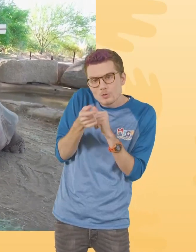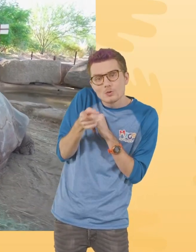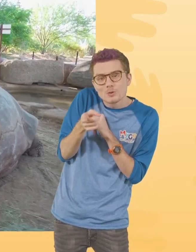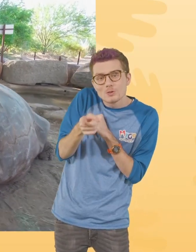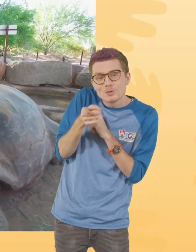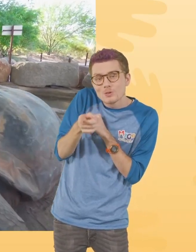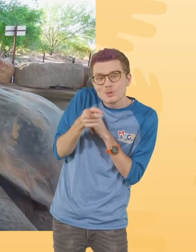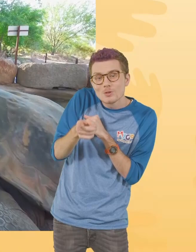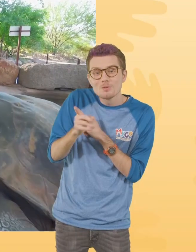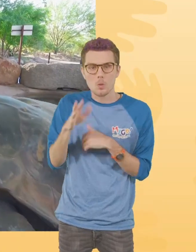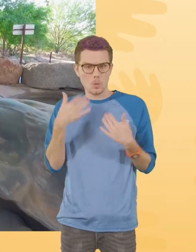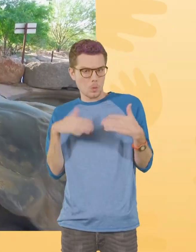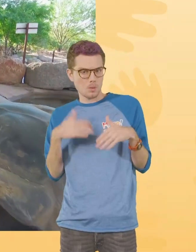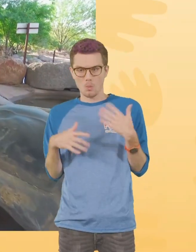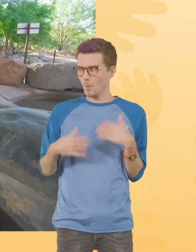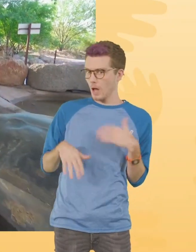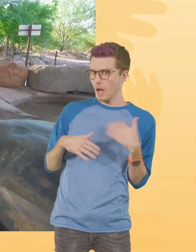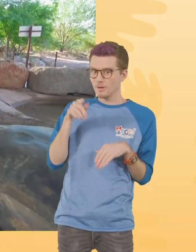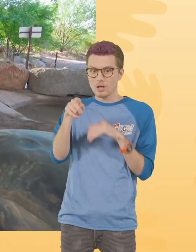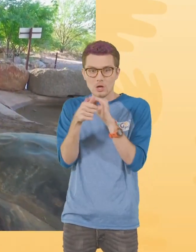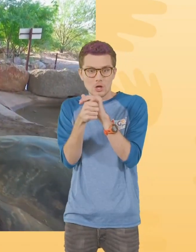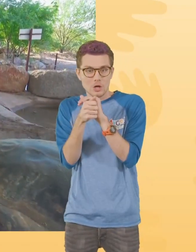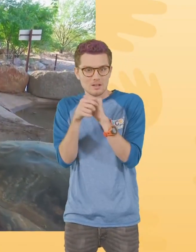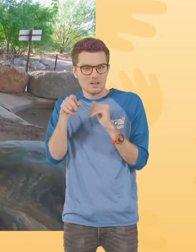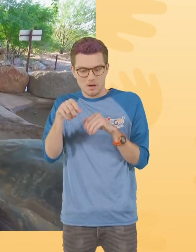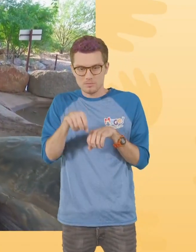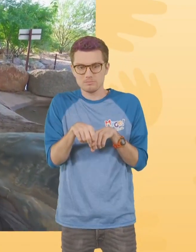head. Hello. How are you? Whoa!